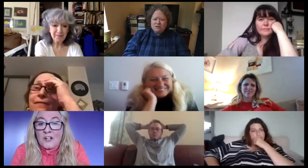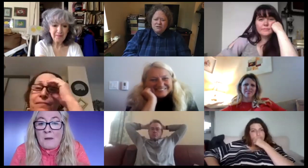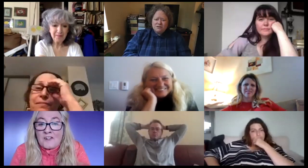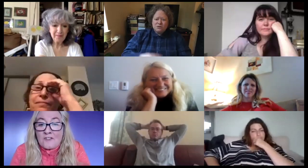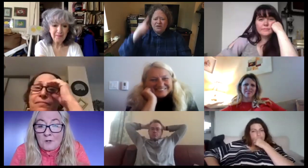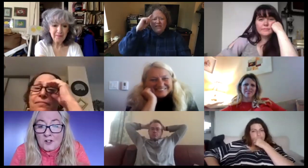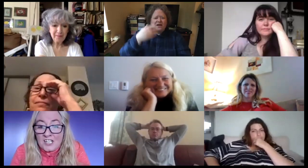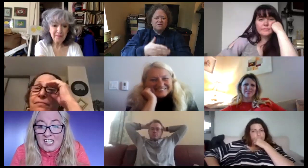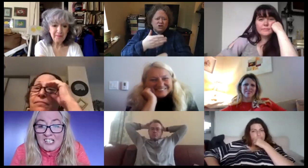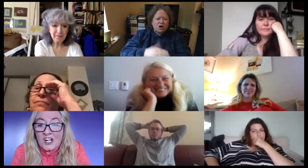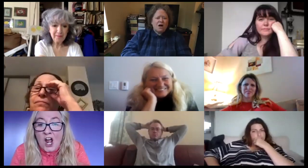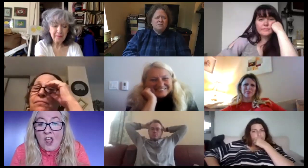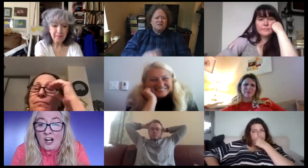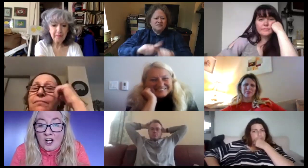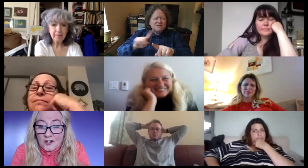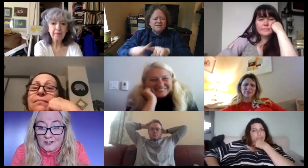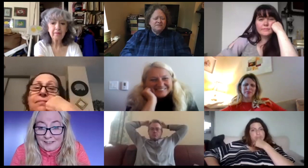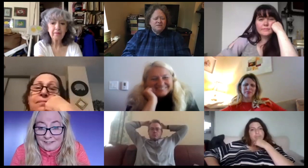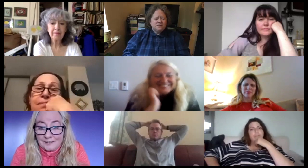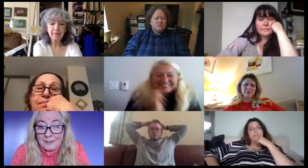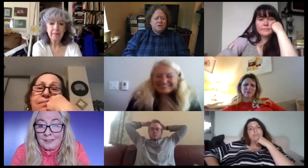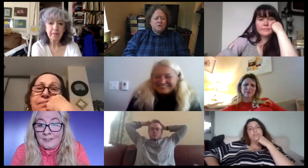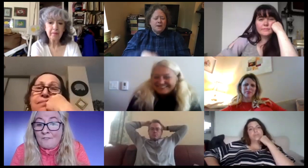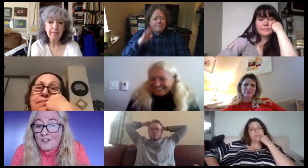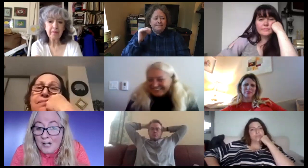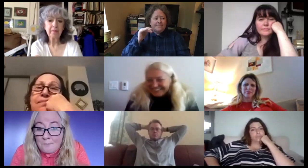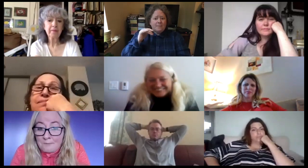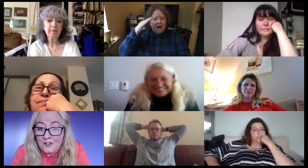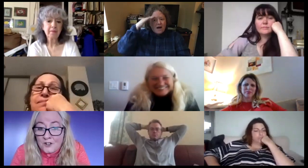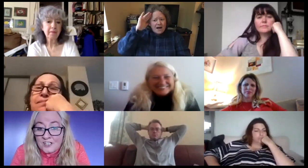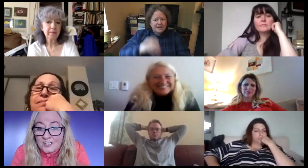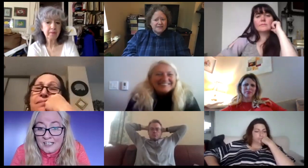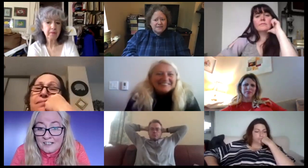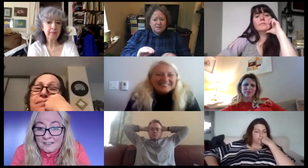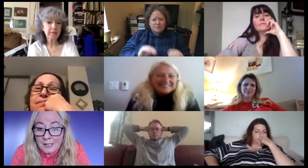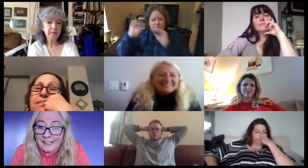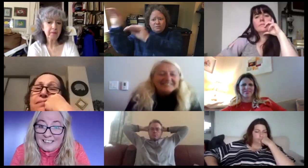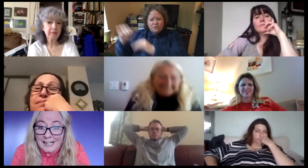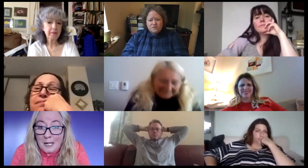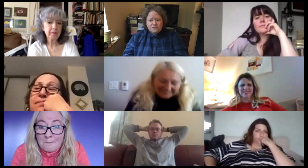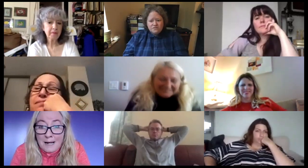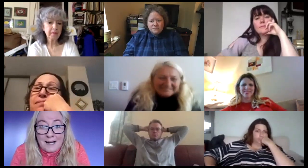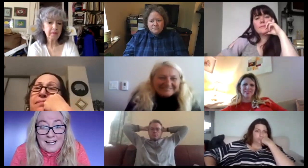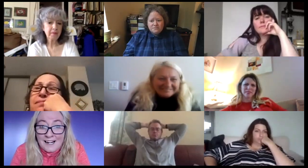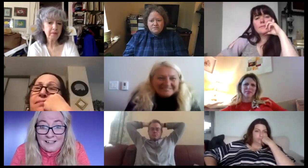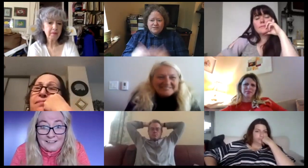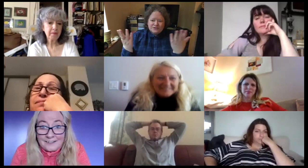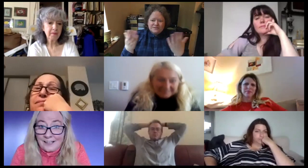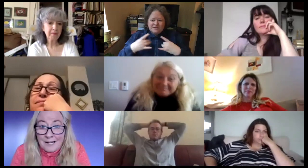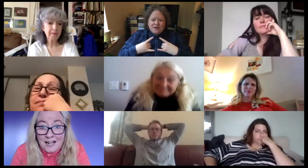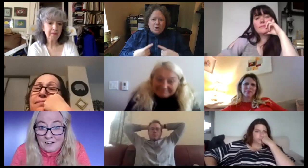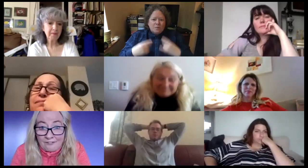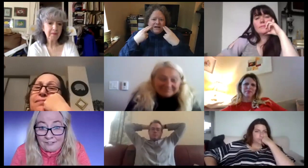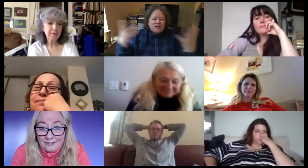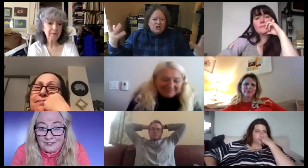So there's better opportunities in other countries, different job opportunities. It's like, bye-bye Ireland,